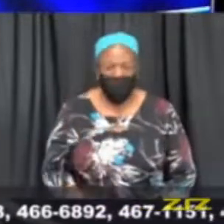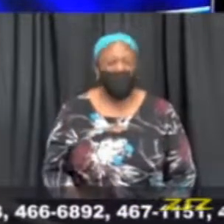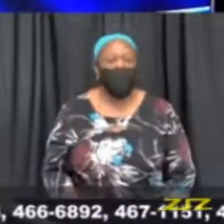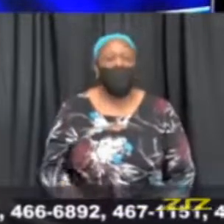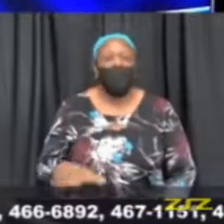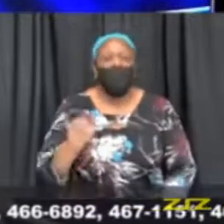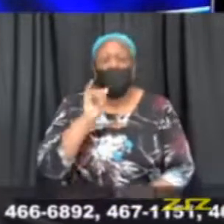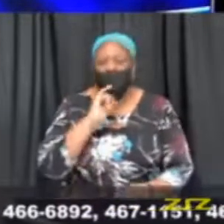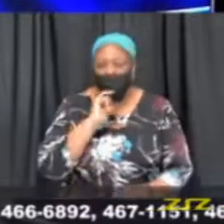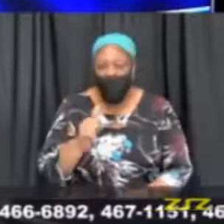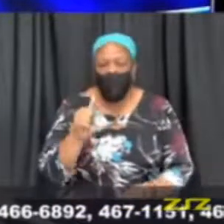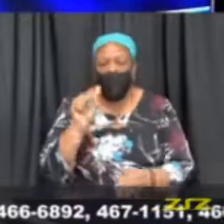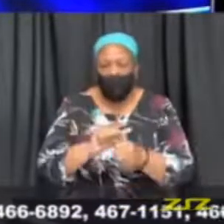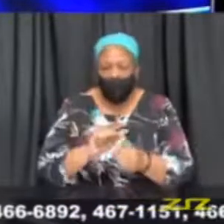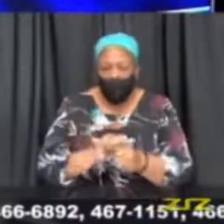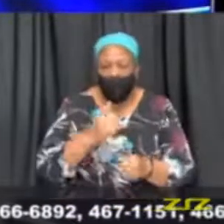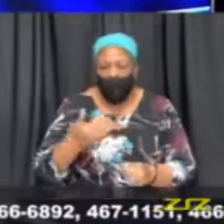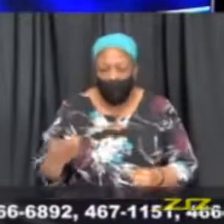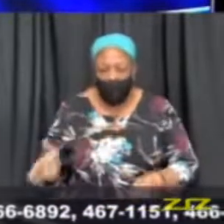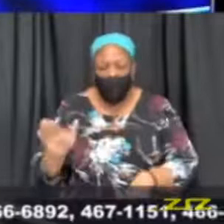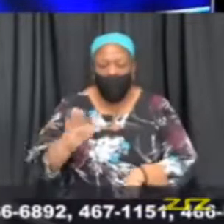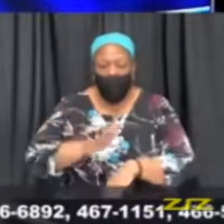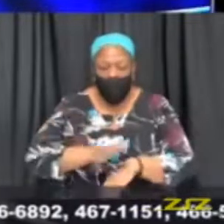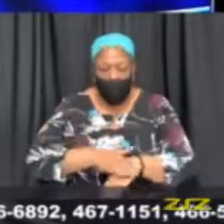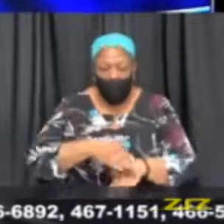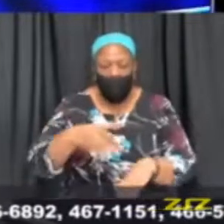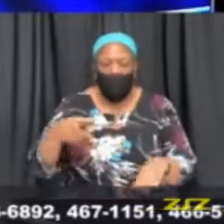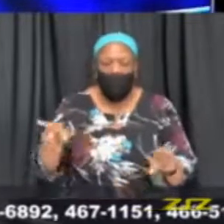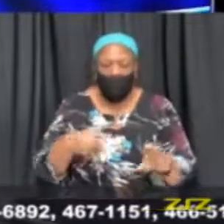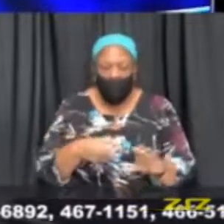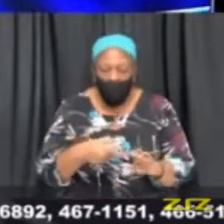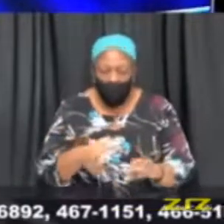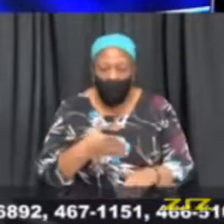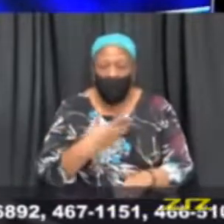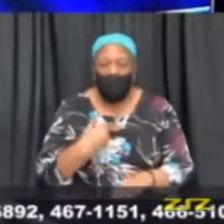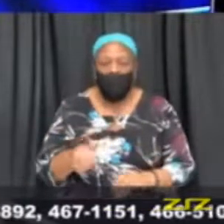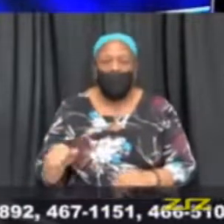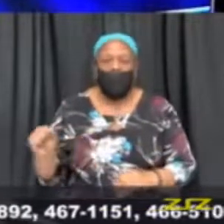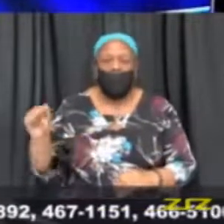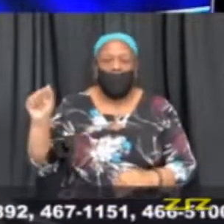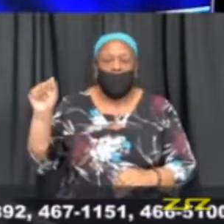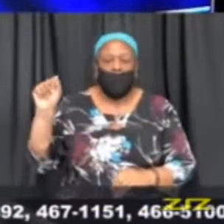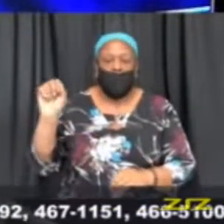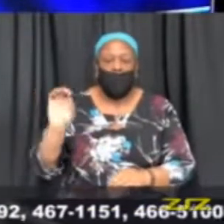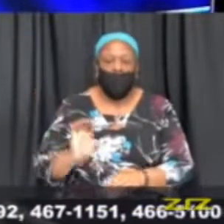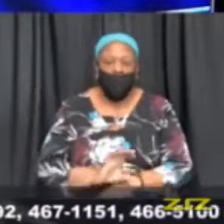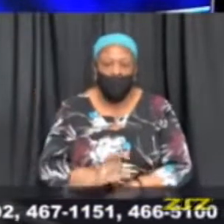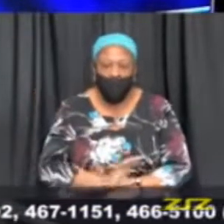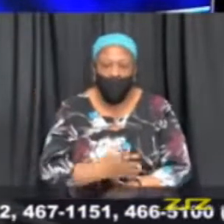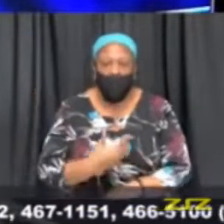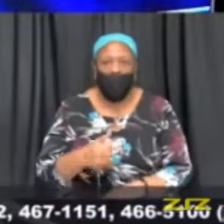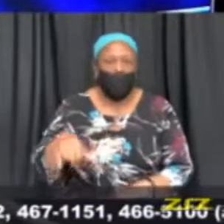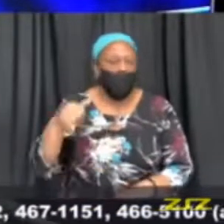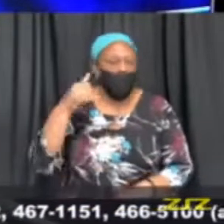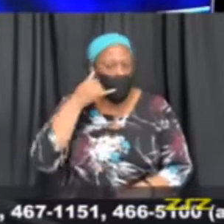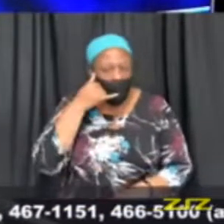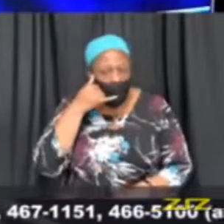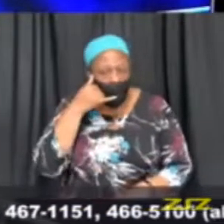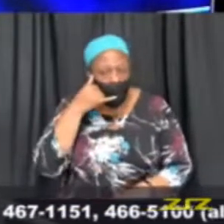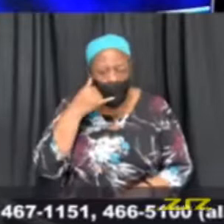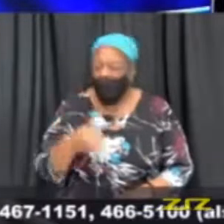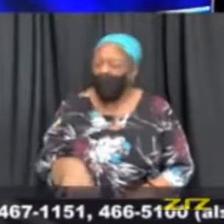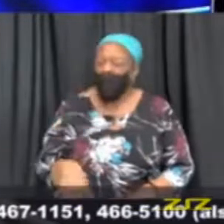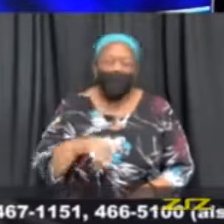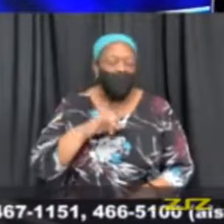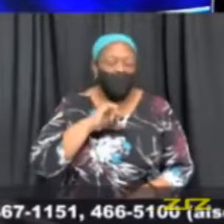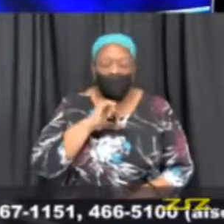way, we are being media literate. We are being critical thinkers